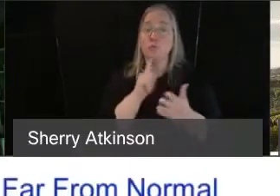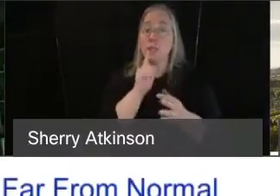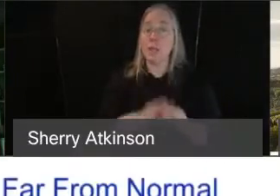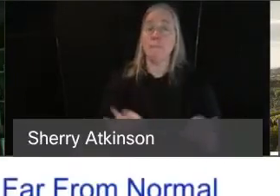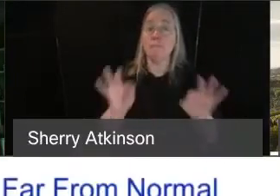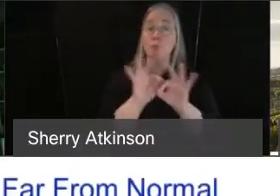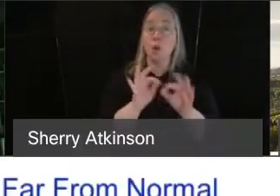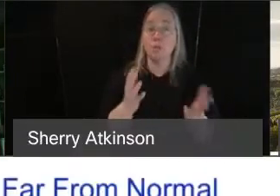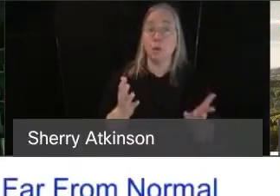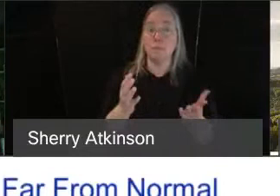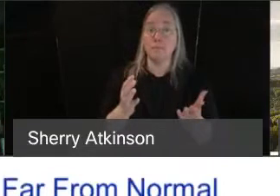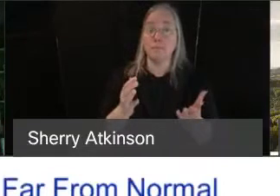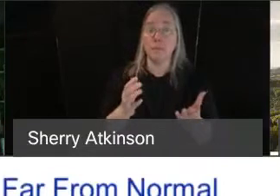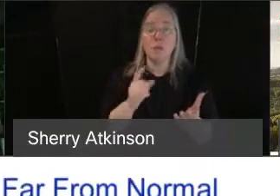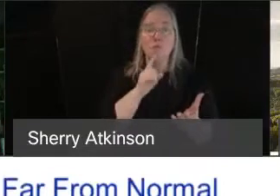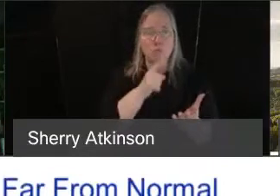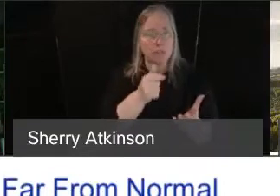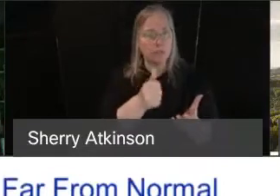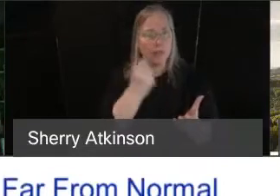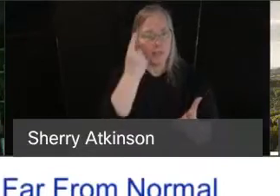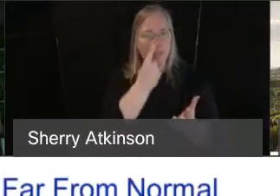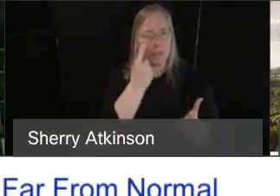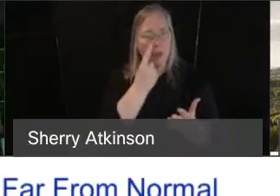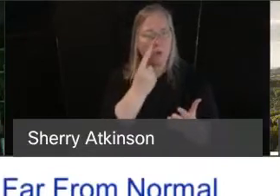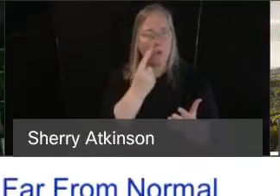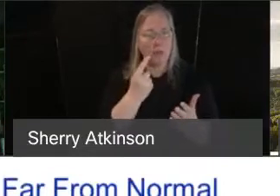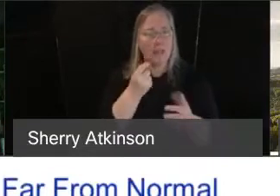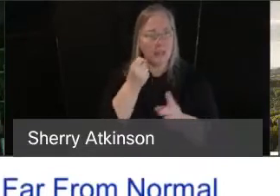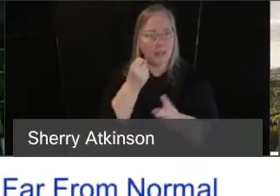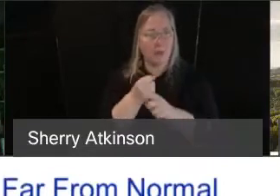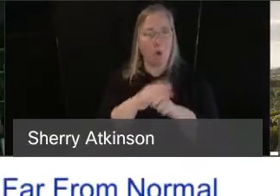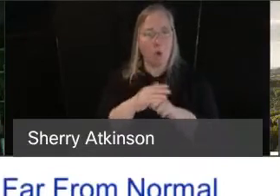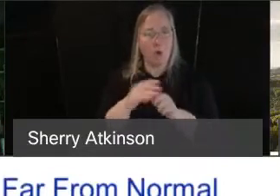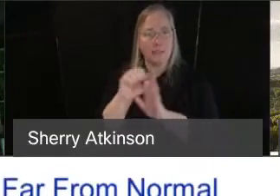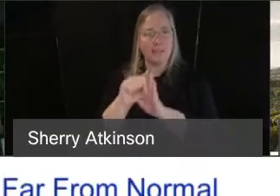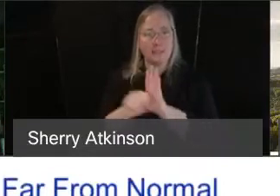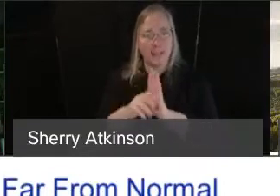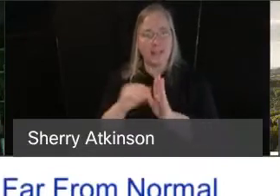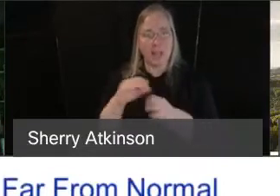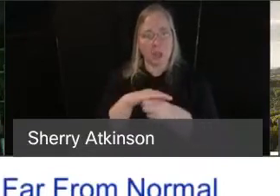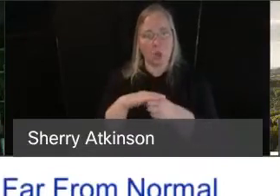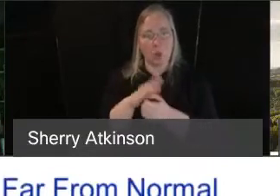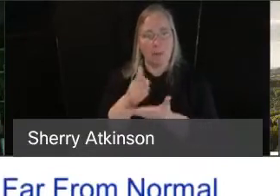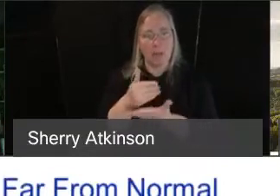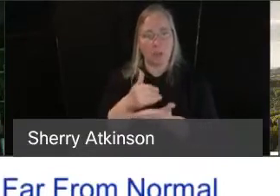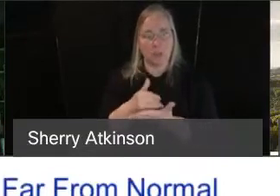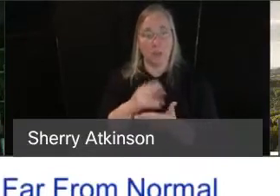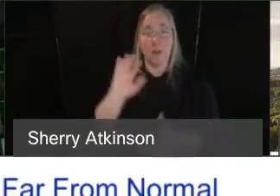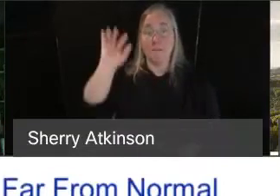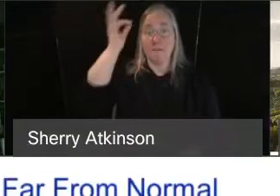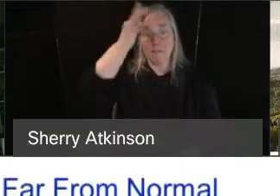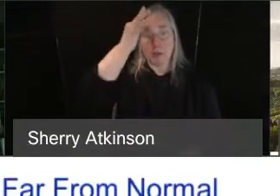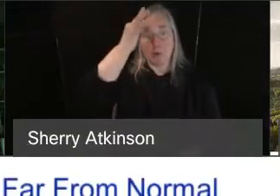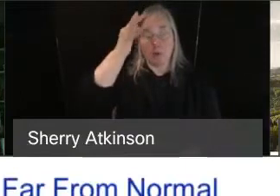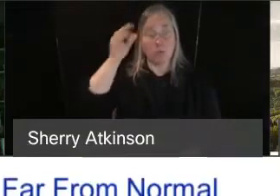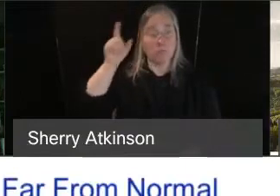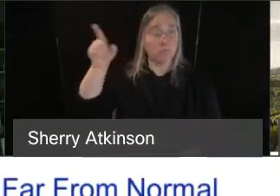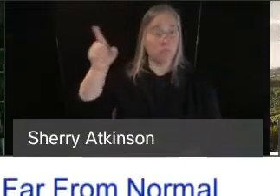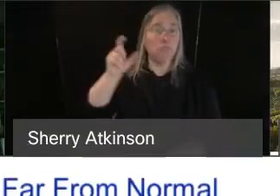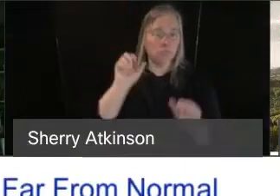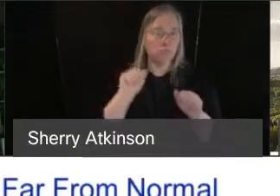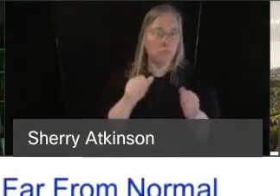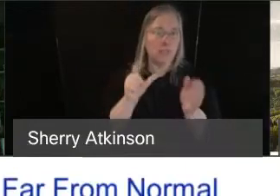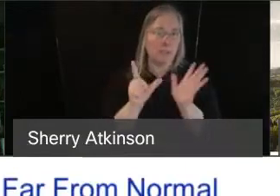to really think about this impact of state and local budgets. Now, the federal government can print money. The